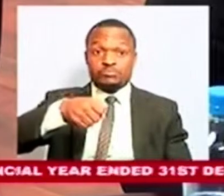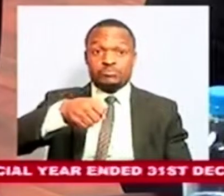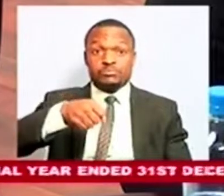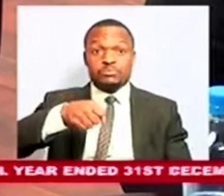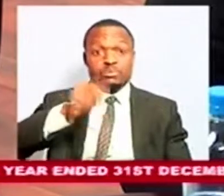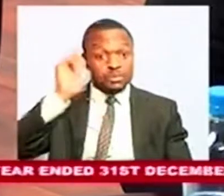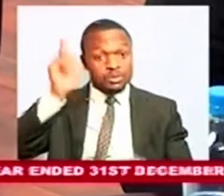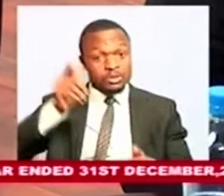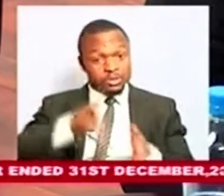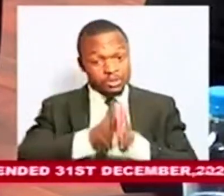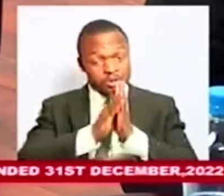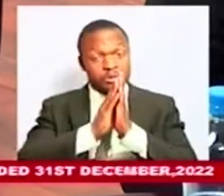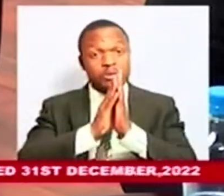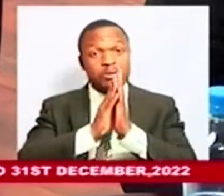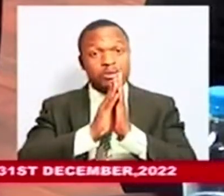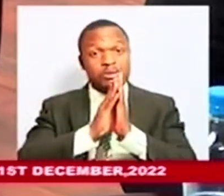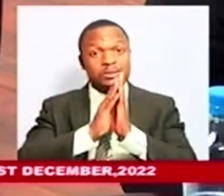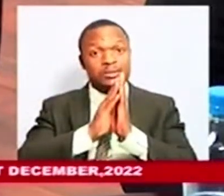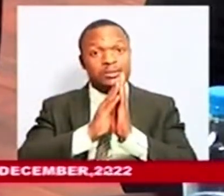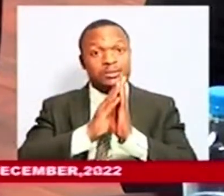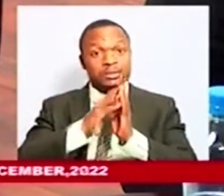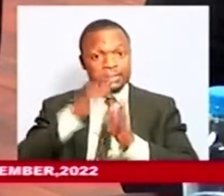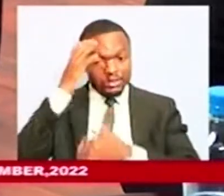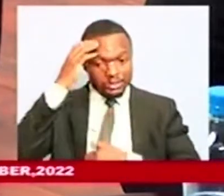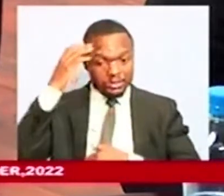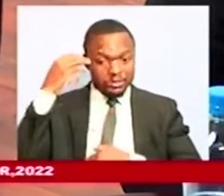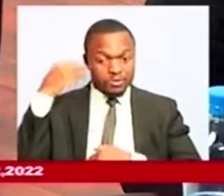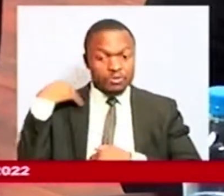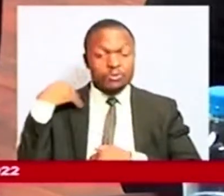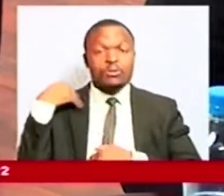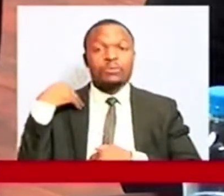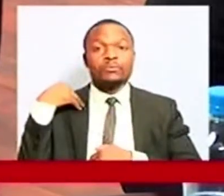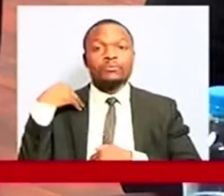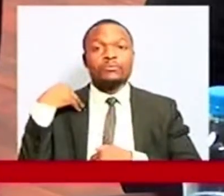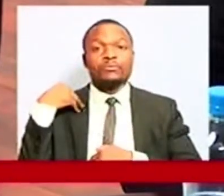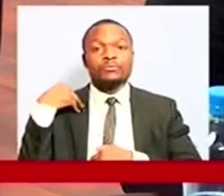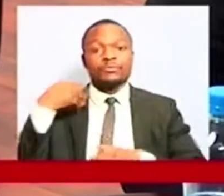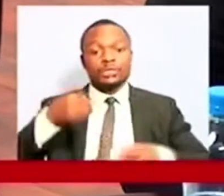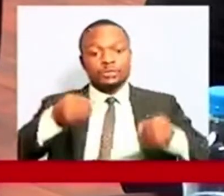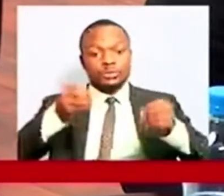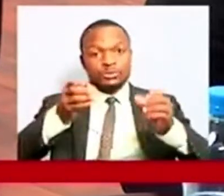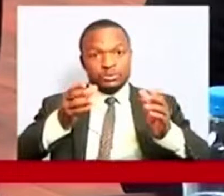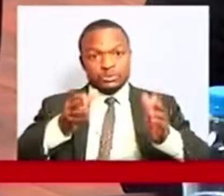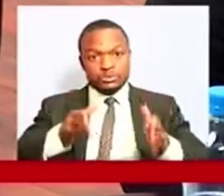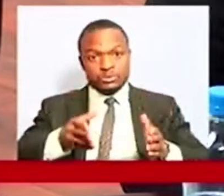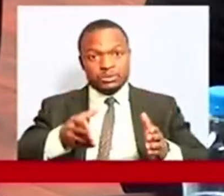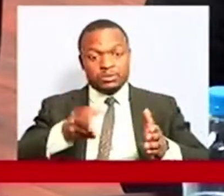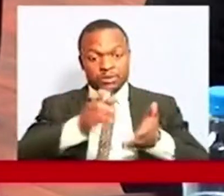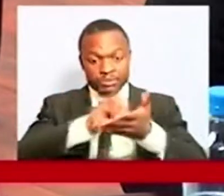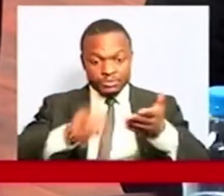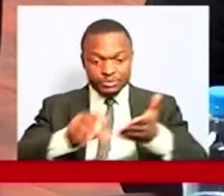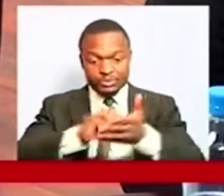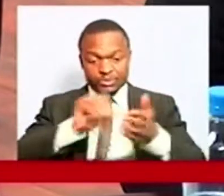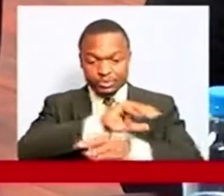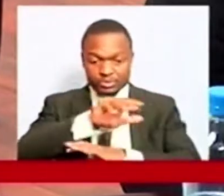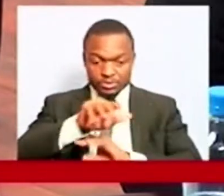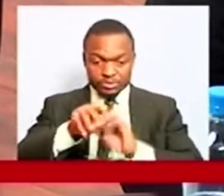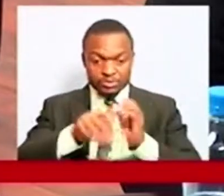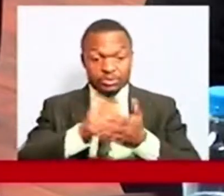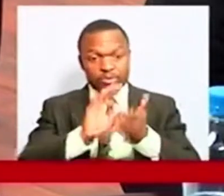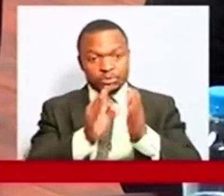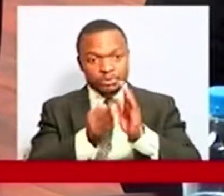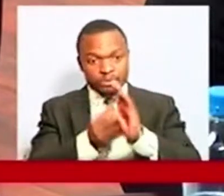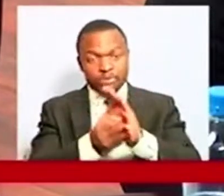to unpack all the things that were in the sacks, and that's how we found the contract in one of